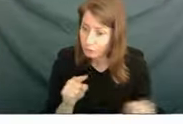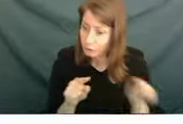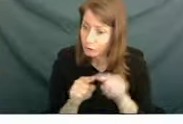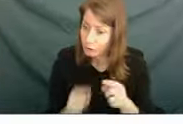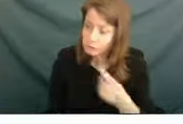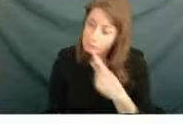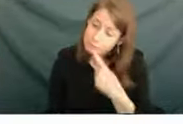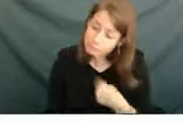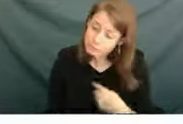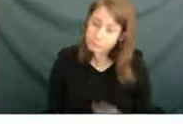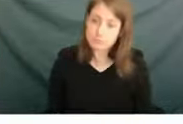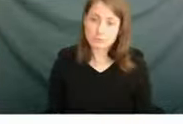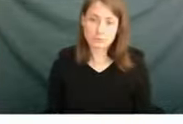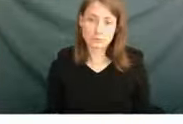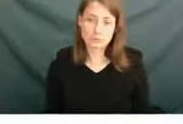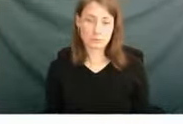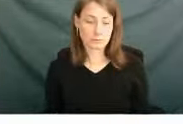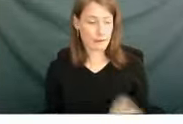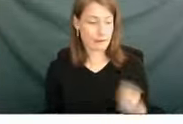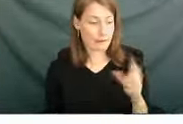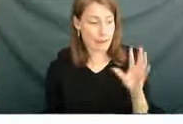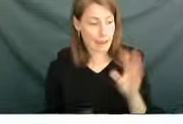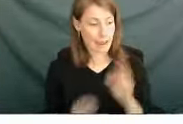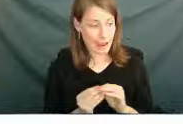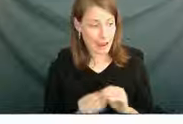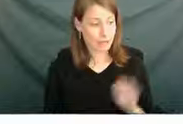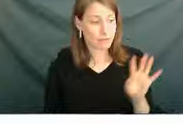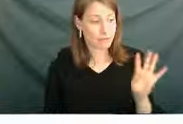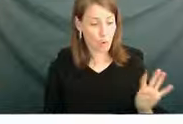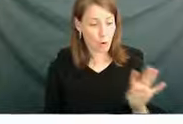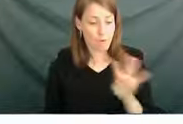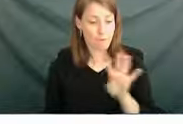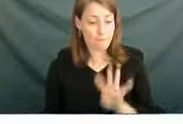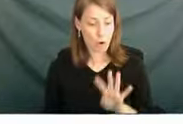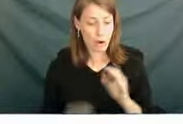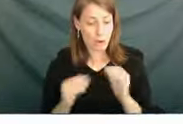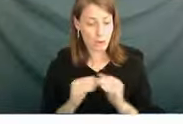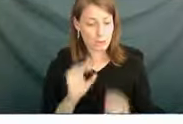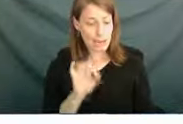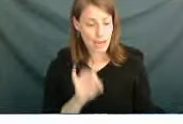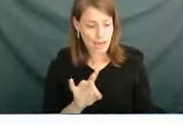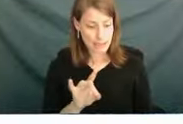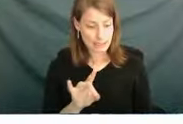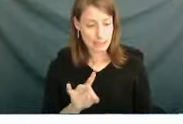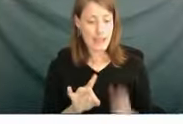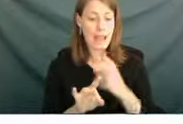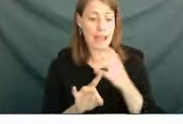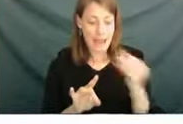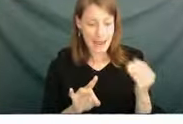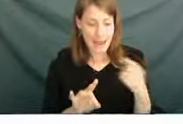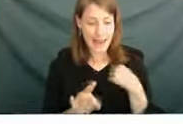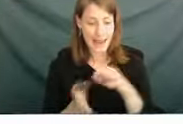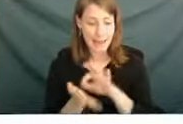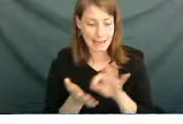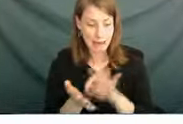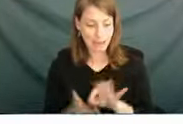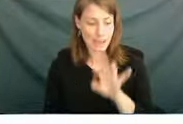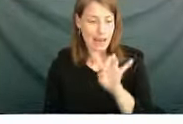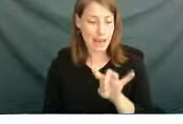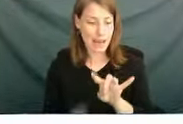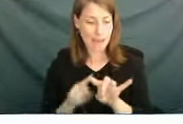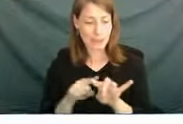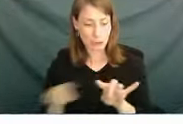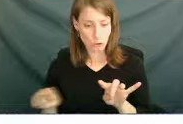is 8, and then I counted on 8 to 8 20. up to 20 is 12. Is 12, but there's 2 of